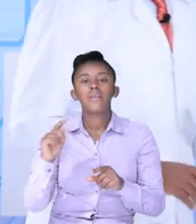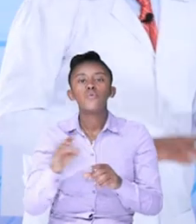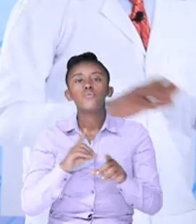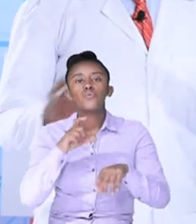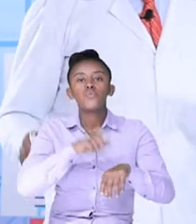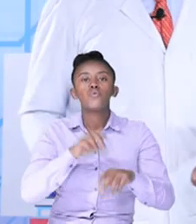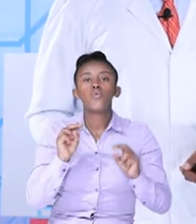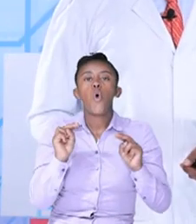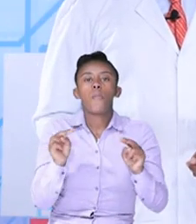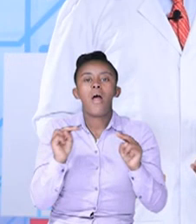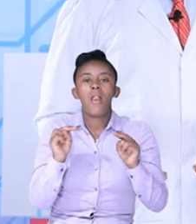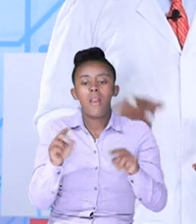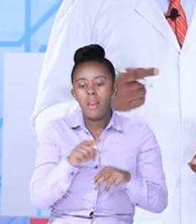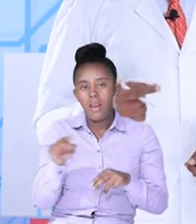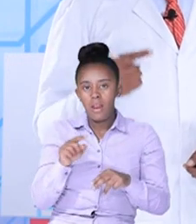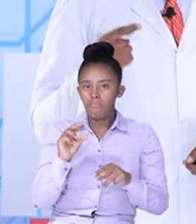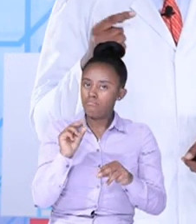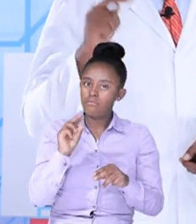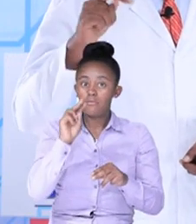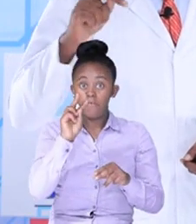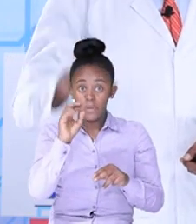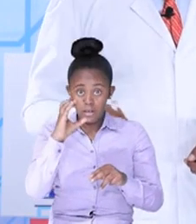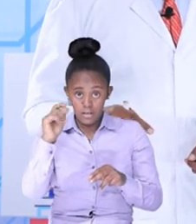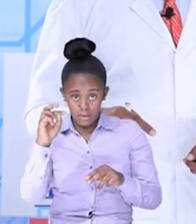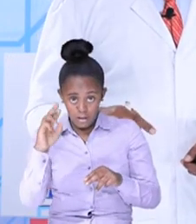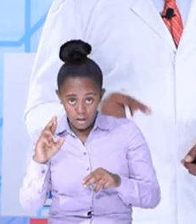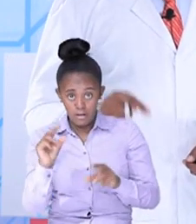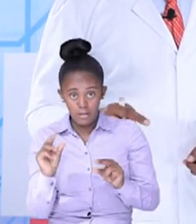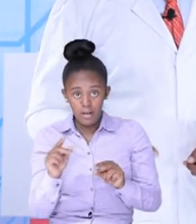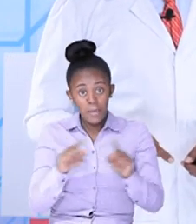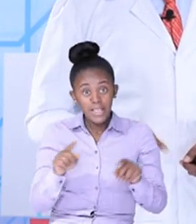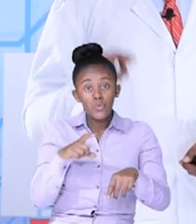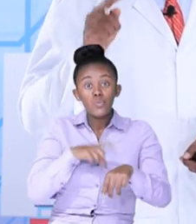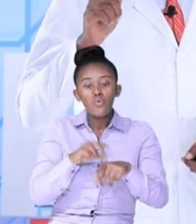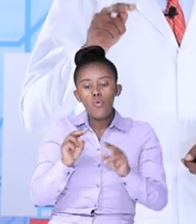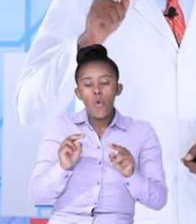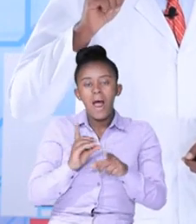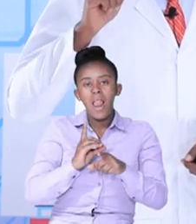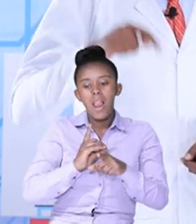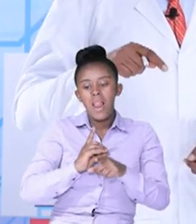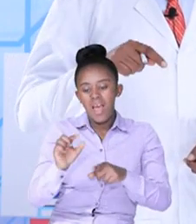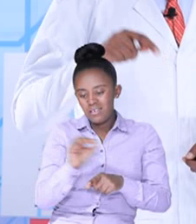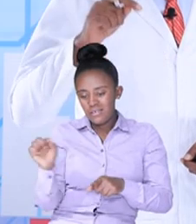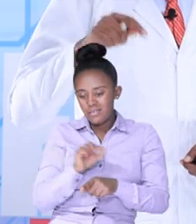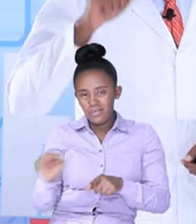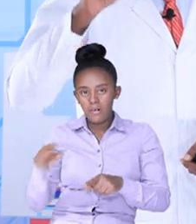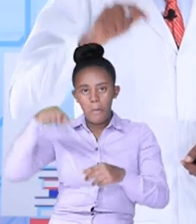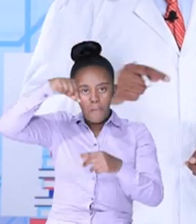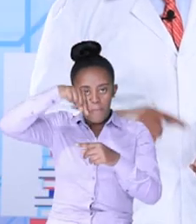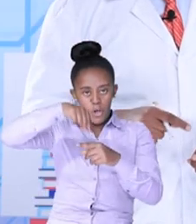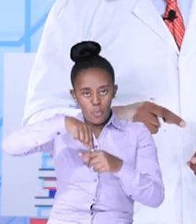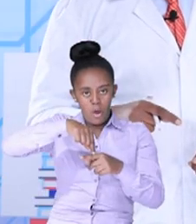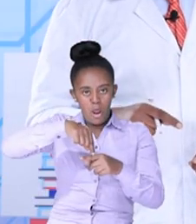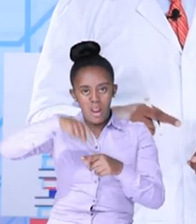line. Area is not a vector quantity, but due to the normal line. The normal line means the perpendicular line on